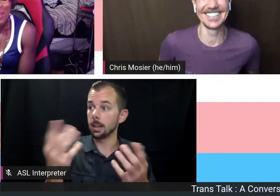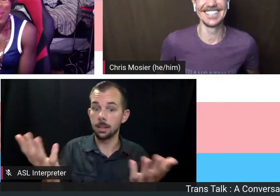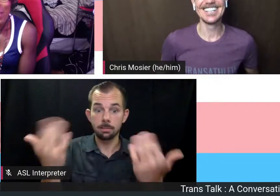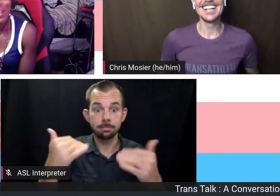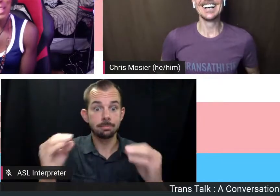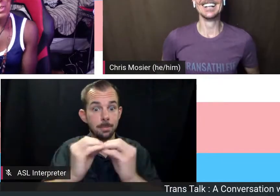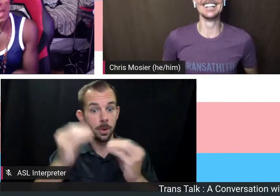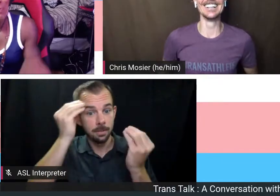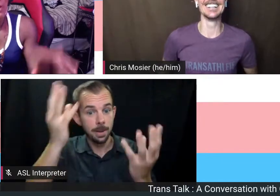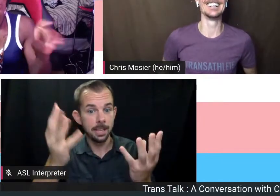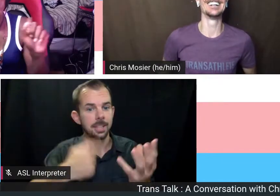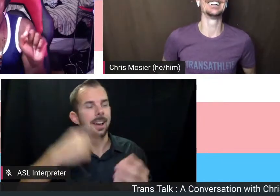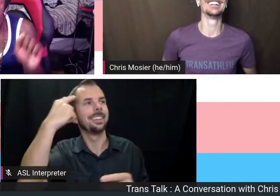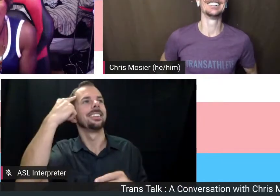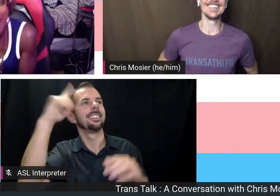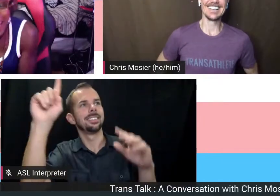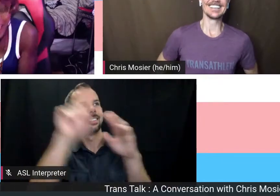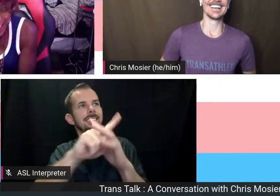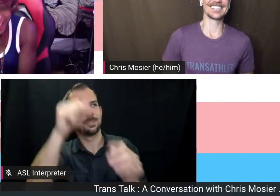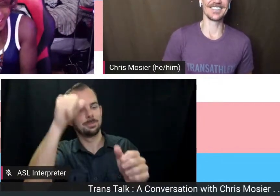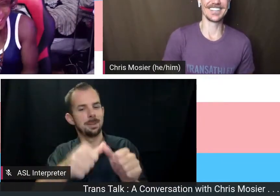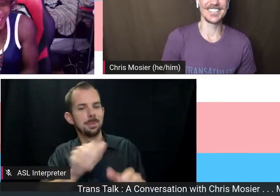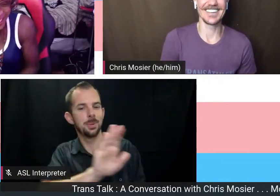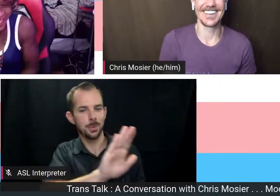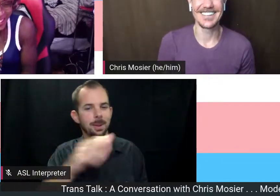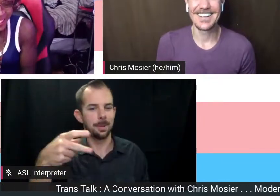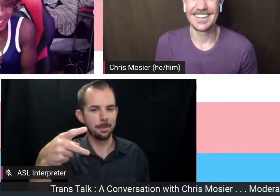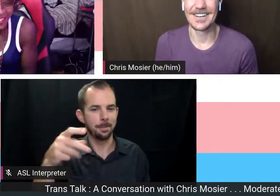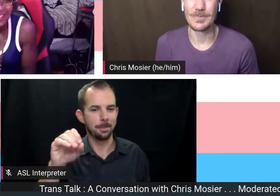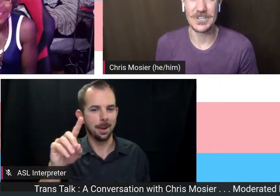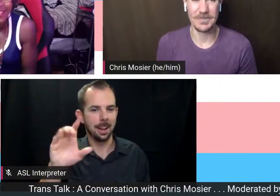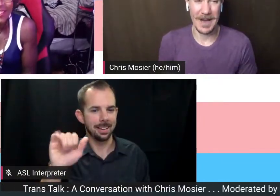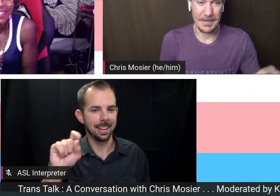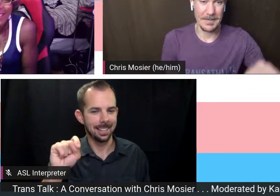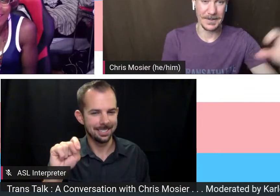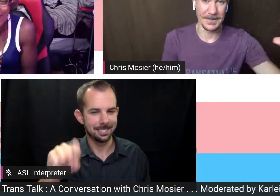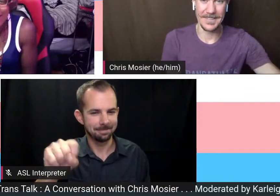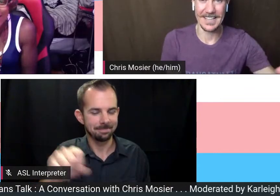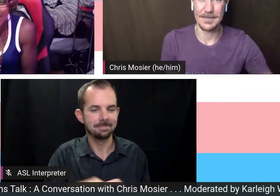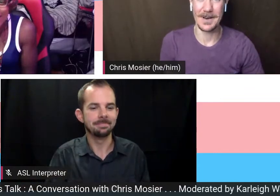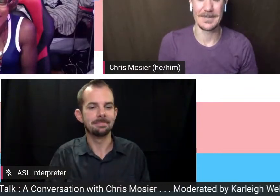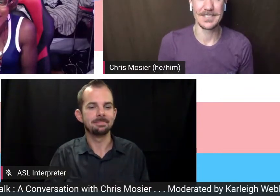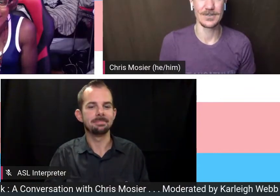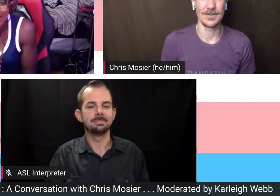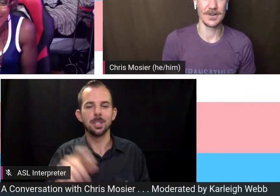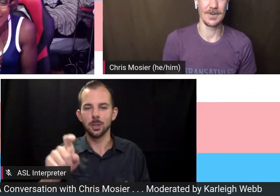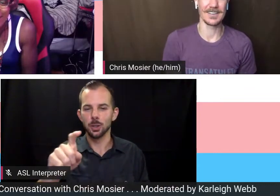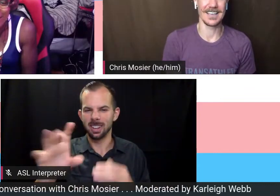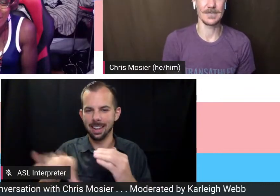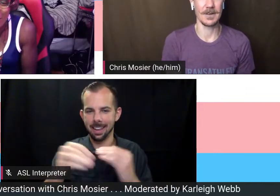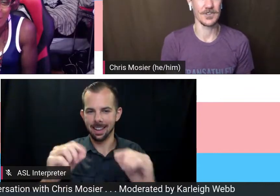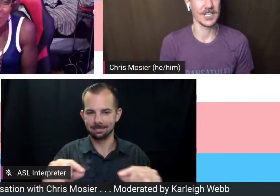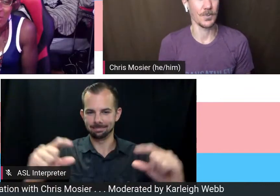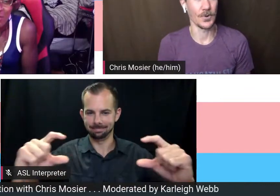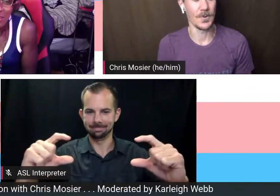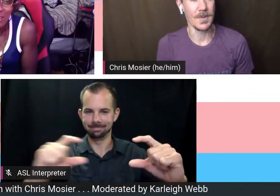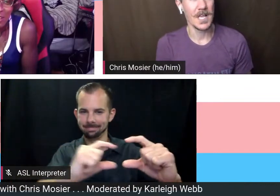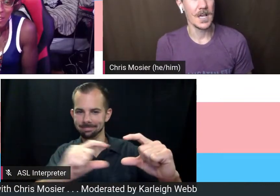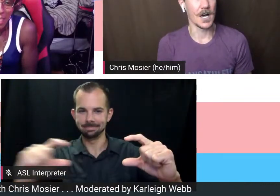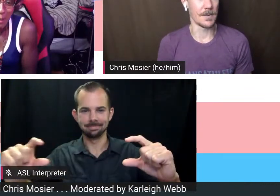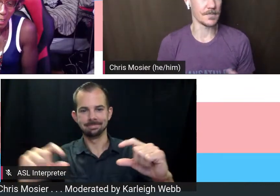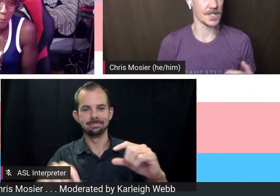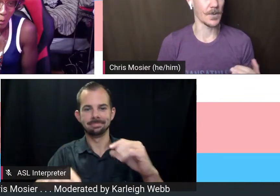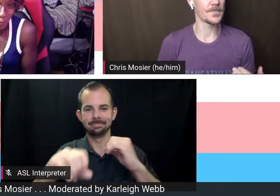here. Oh yeah, transporter room. Yes, give it a shout out. We should pop up a little thing at the bottom too for your podcast, transporter